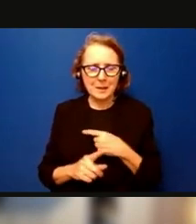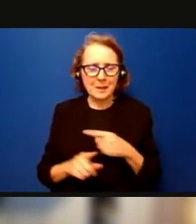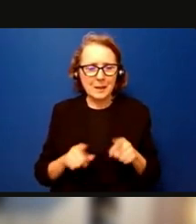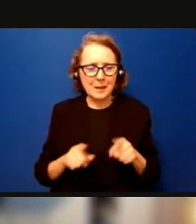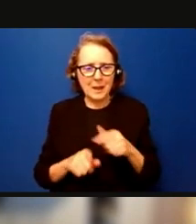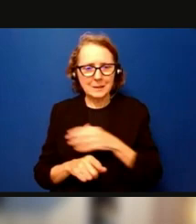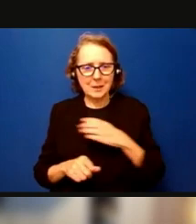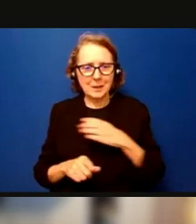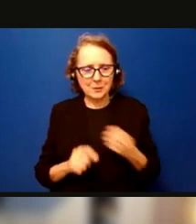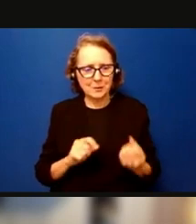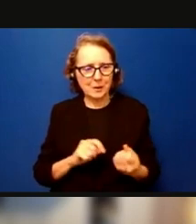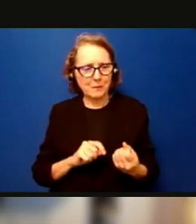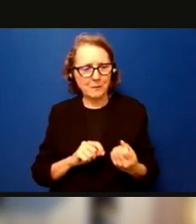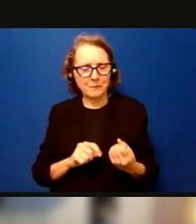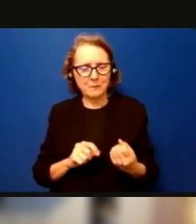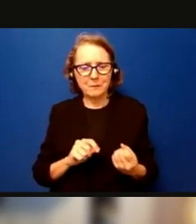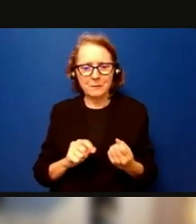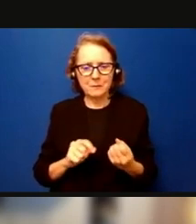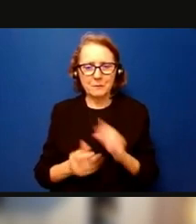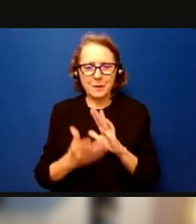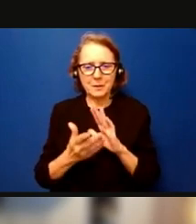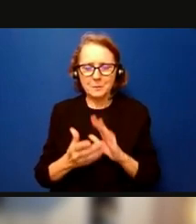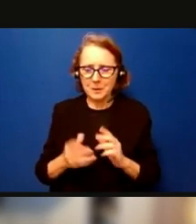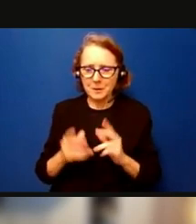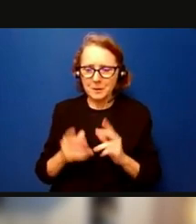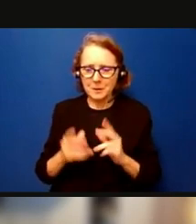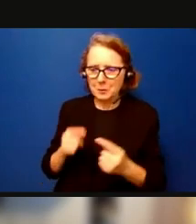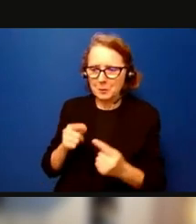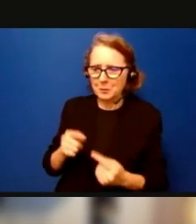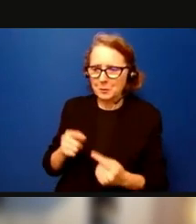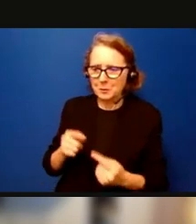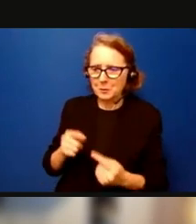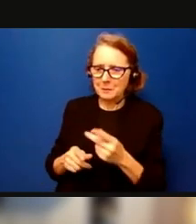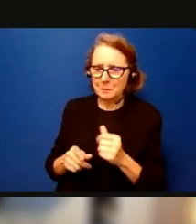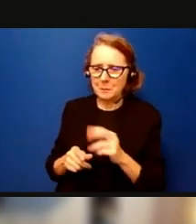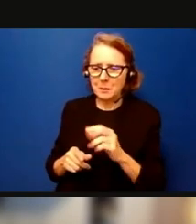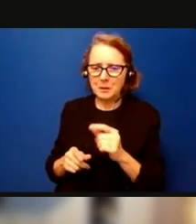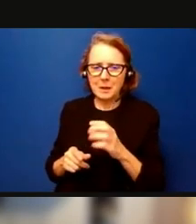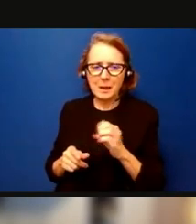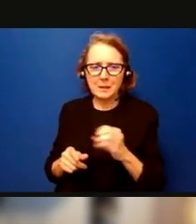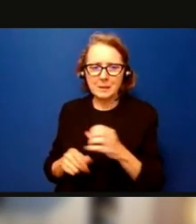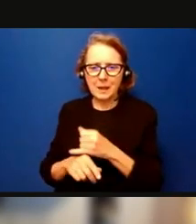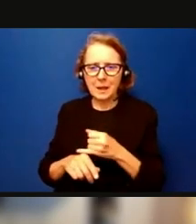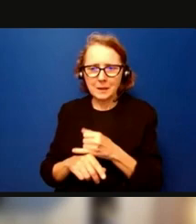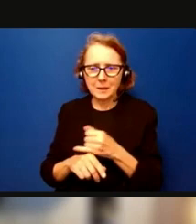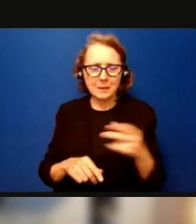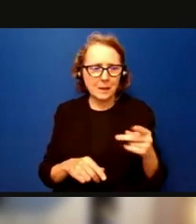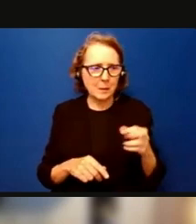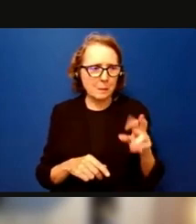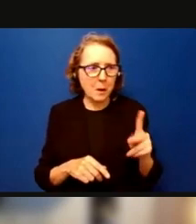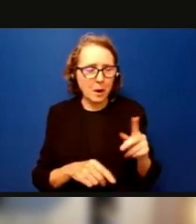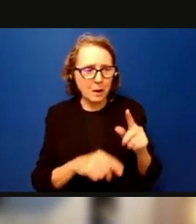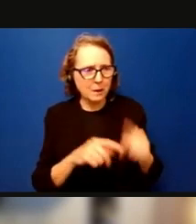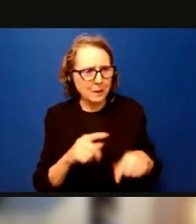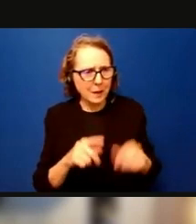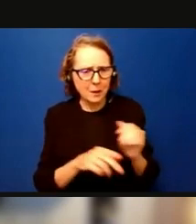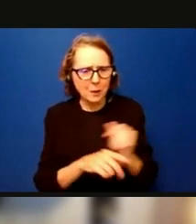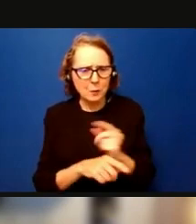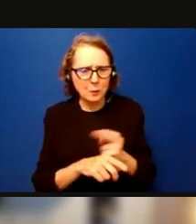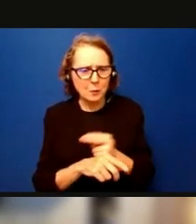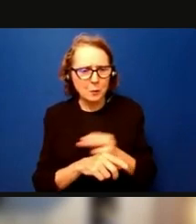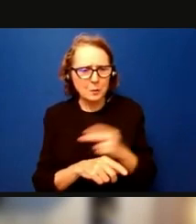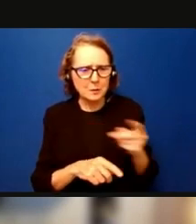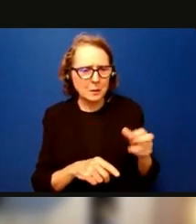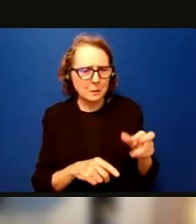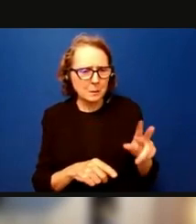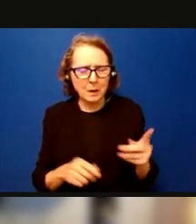faced with, the folks who are struggling at Paradise Island and the park and not being able to use it, and just so many really hard situations